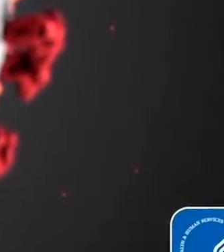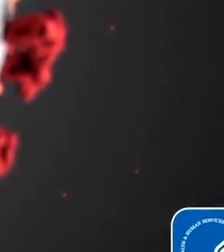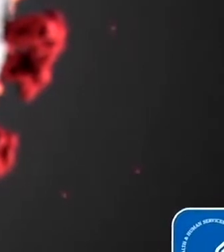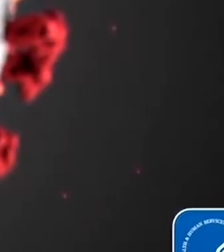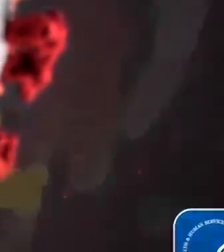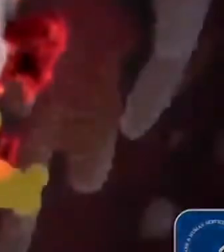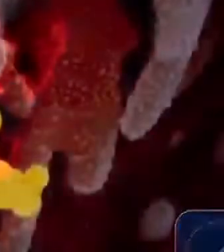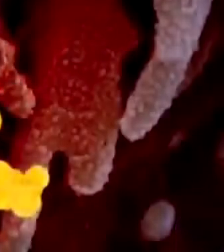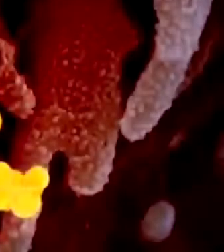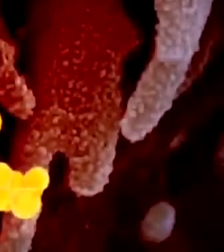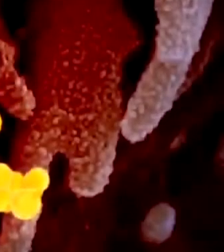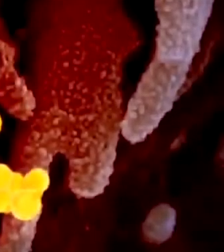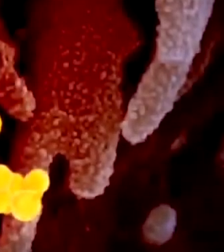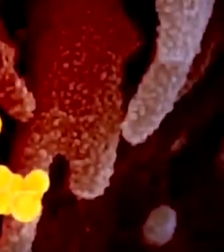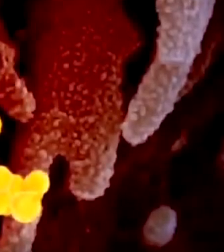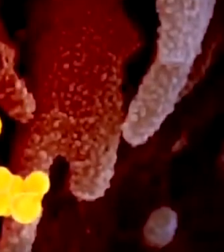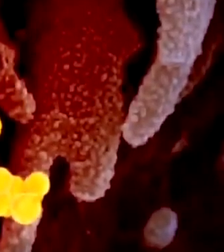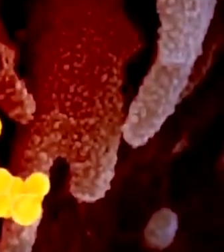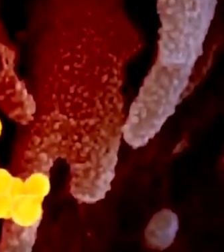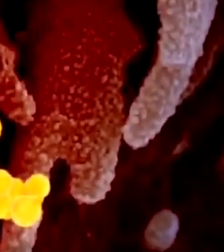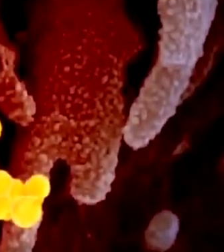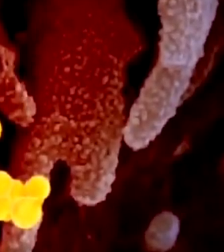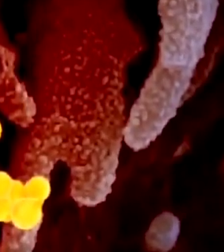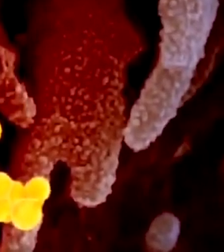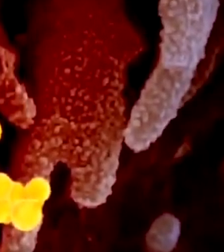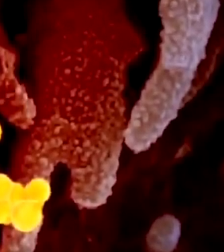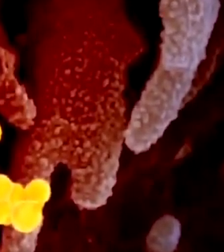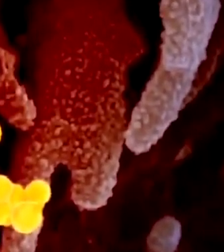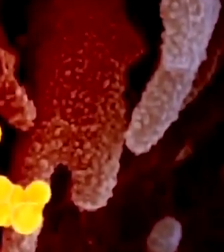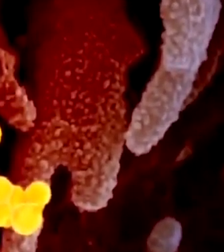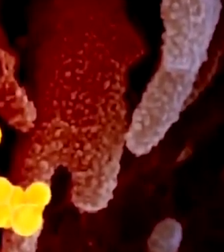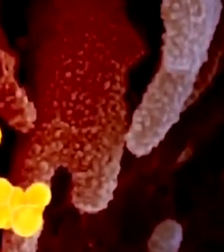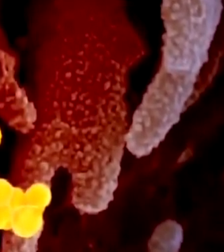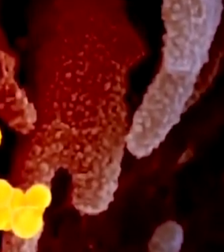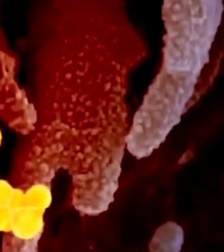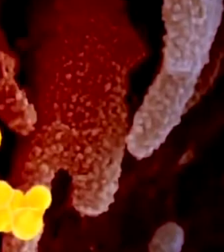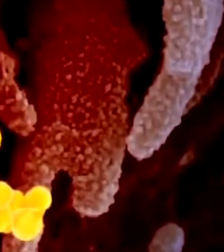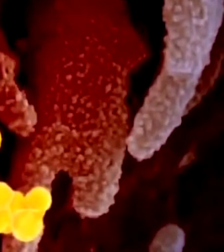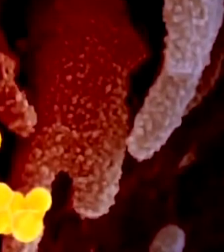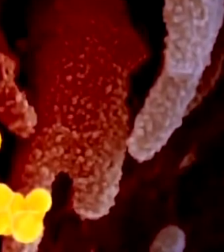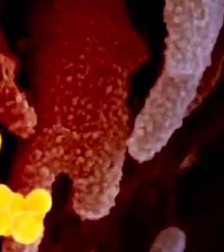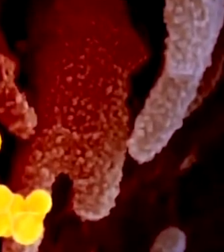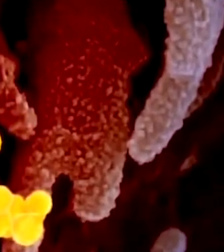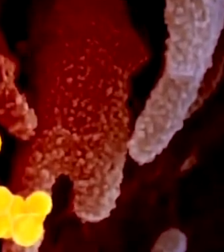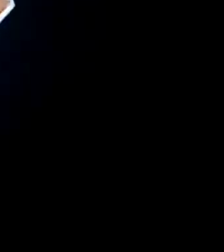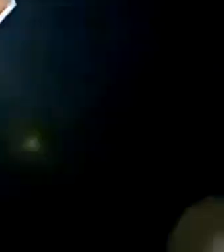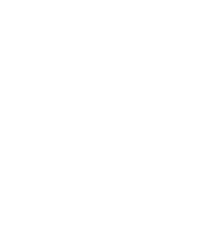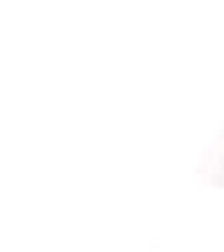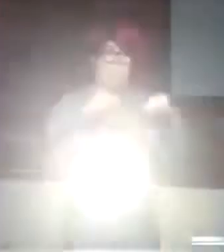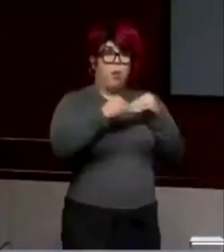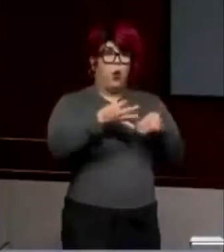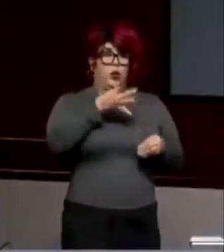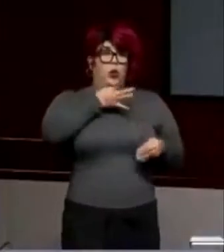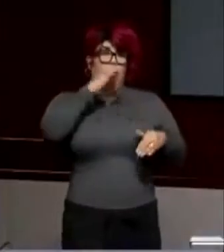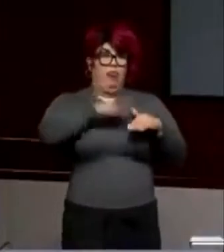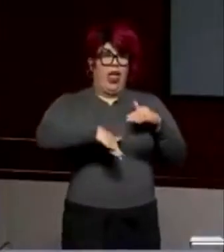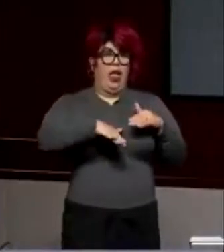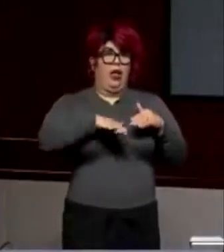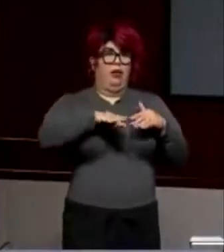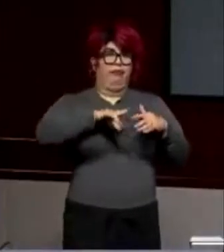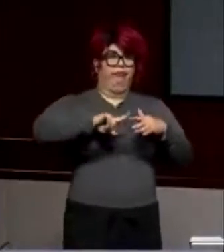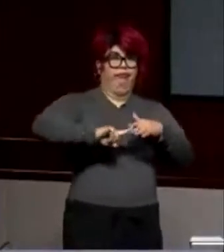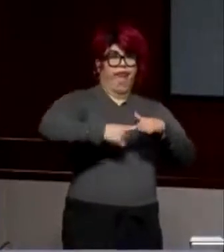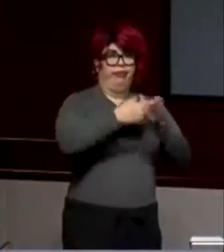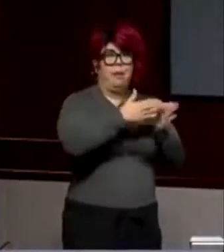facility. 23ABC reached out to the California Department of Public Health, which regulates the facility, but have not heard back. Kern County